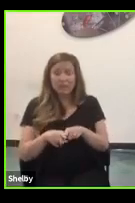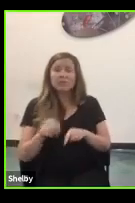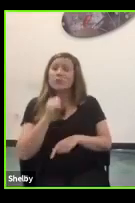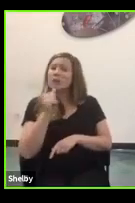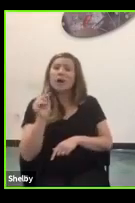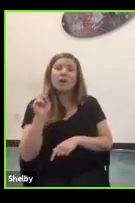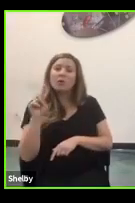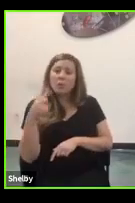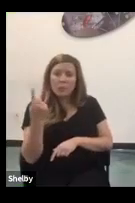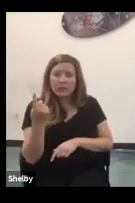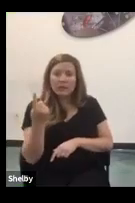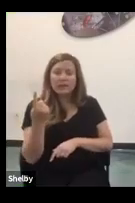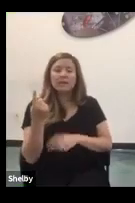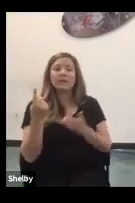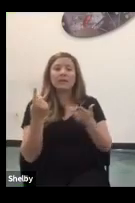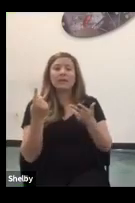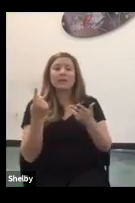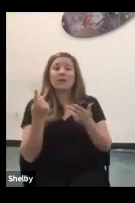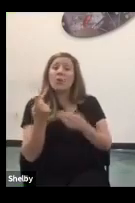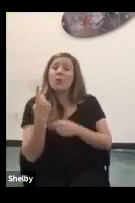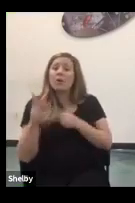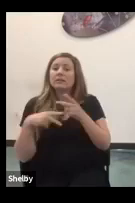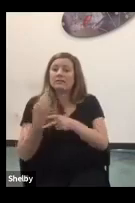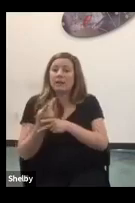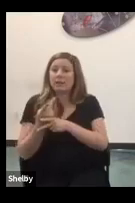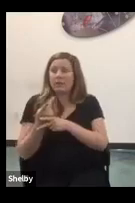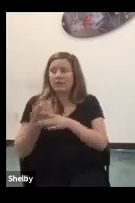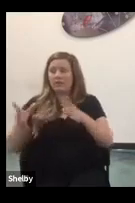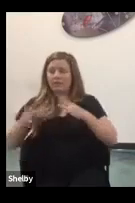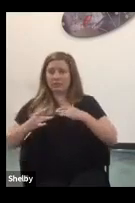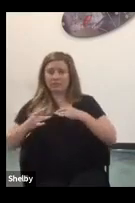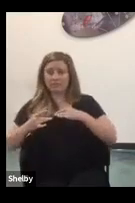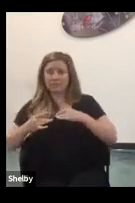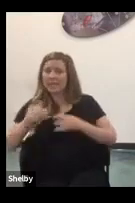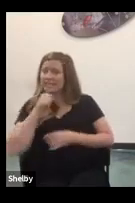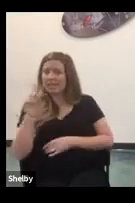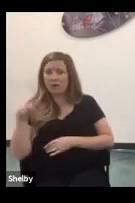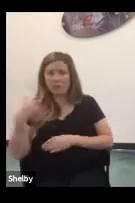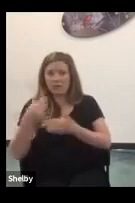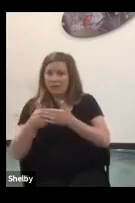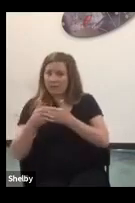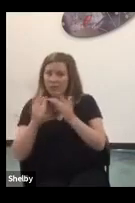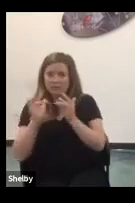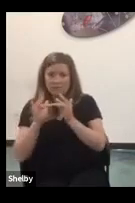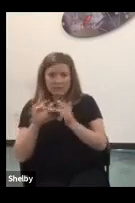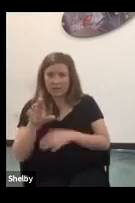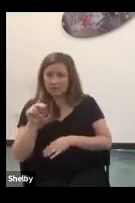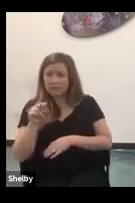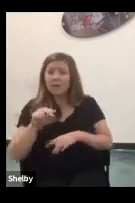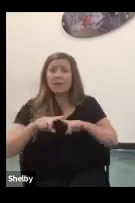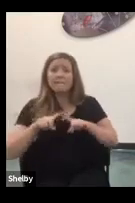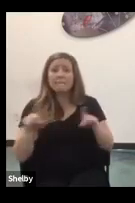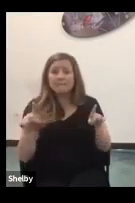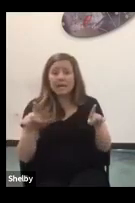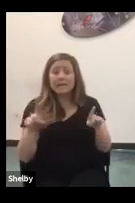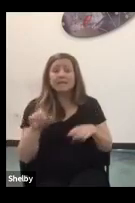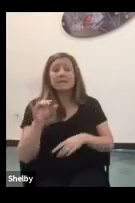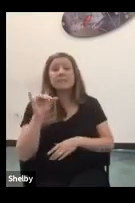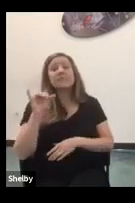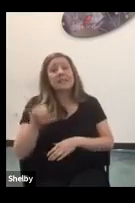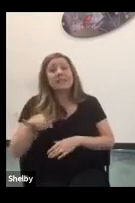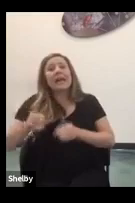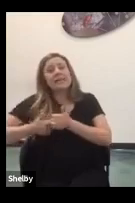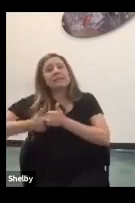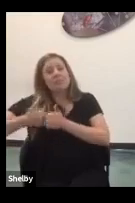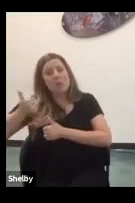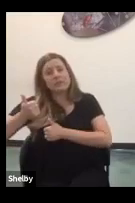just one type of transmission being seen. It's not just close contacts, but that is a large number of